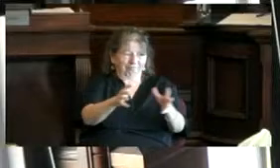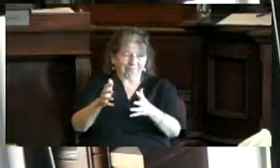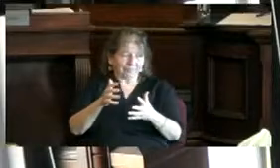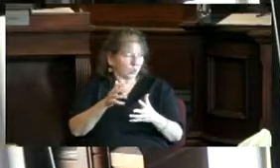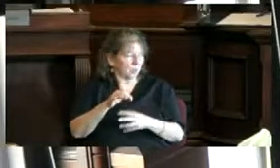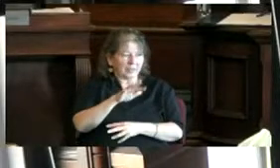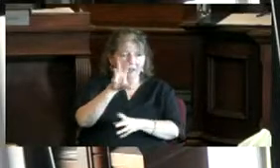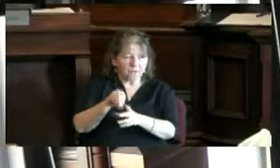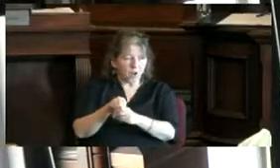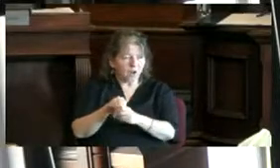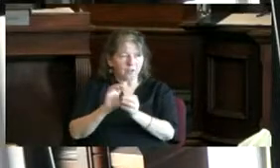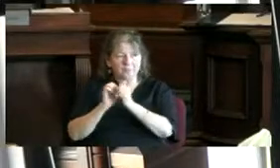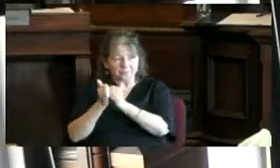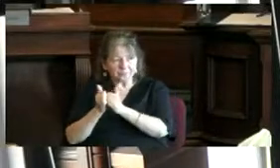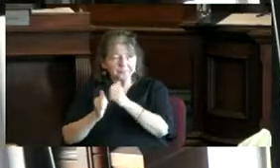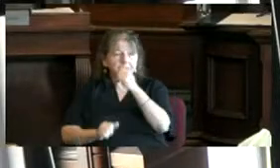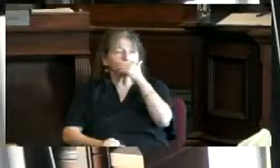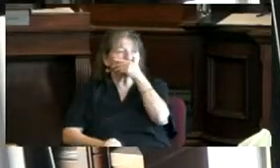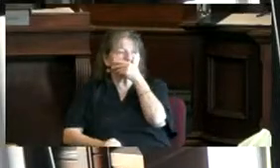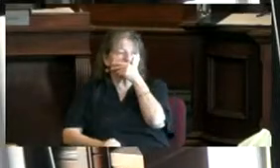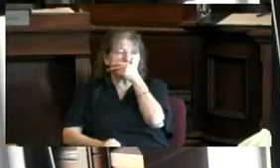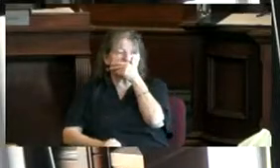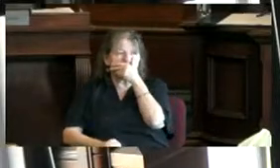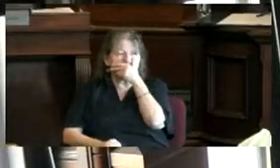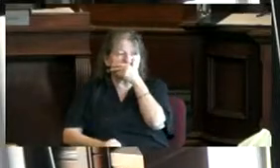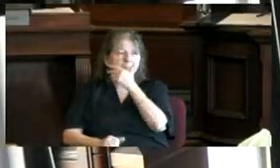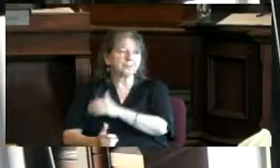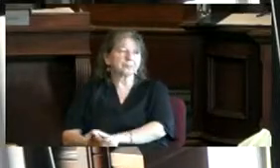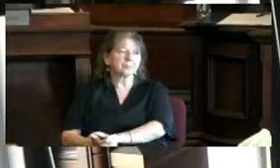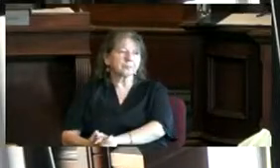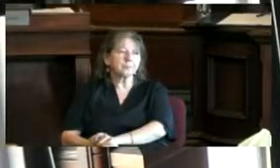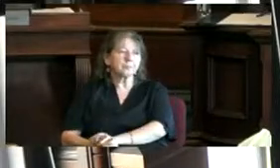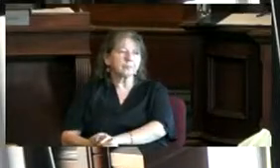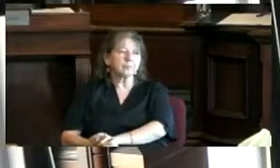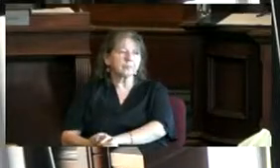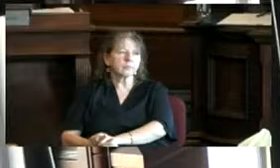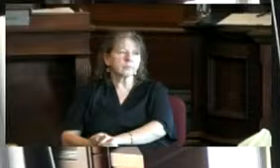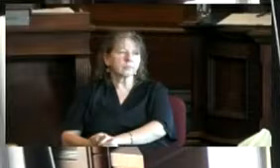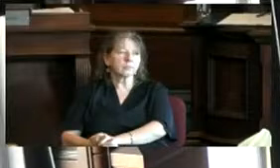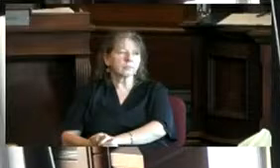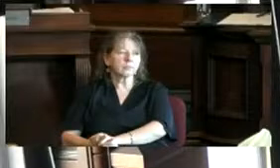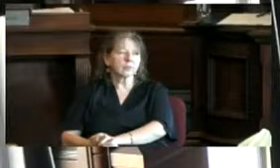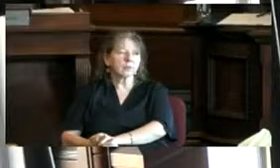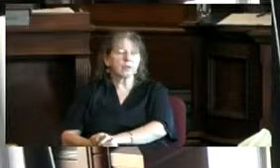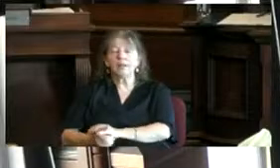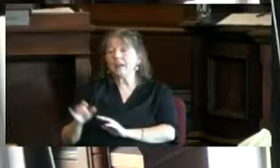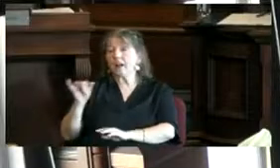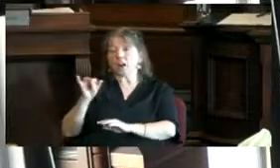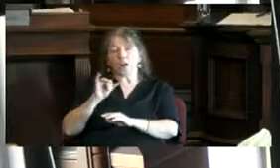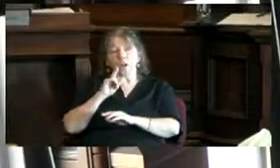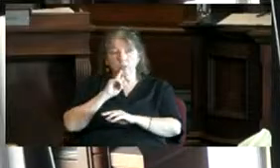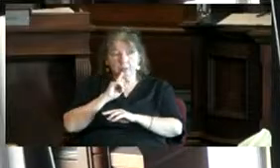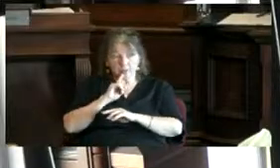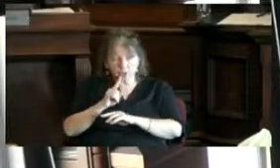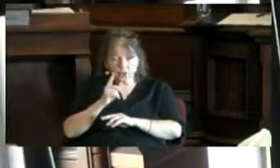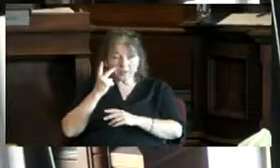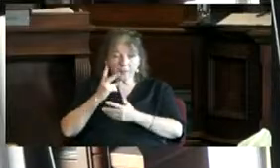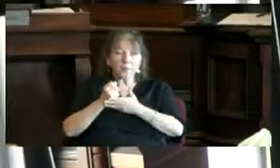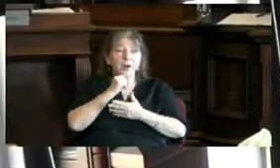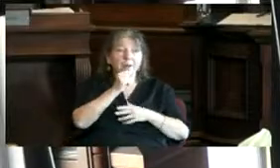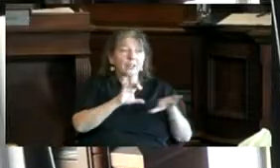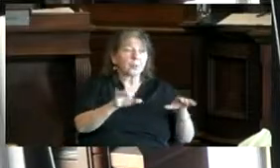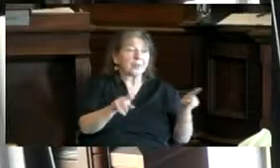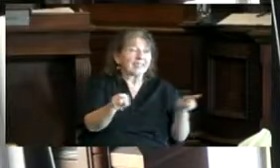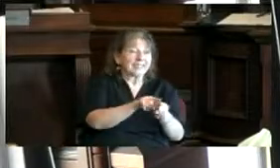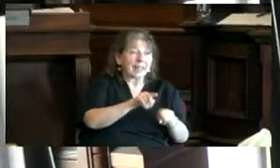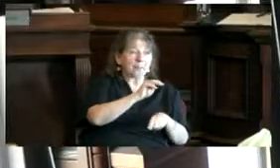in, and also making sure that we're not duplicating a lot of efforts that are going through the county.